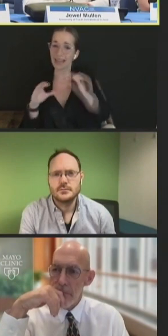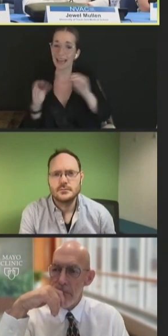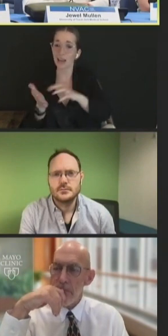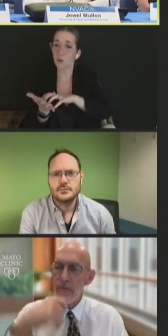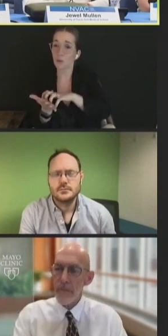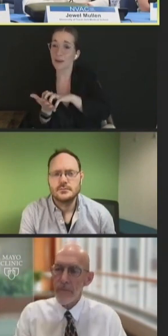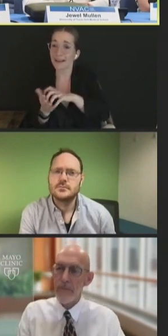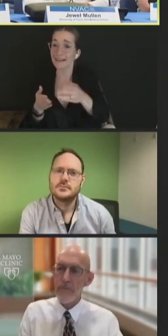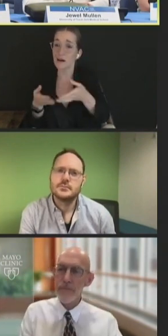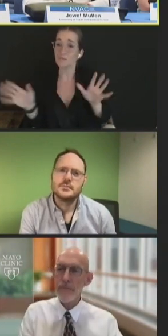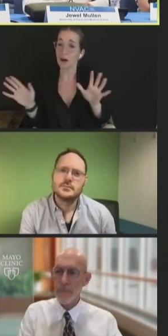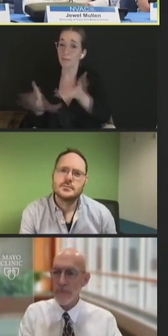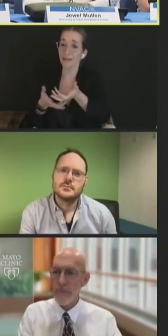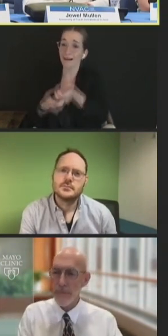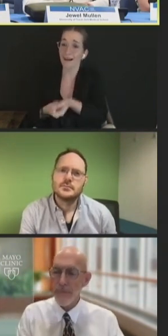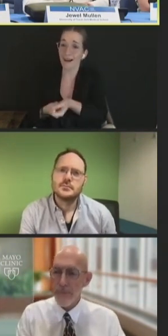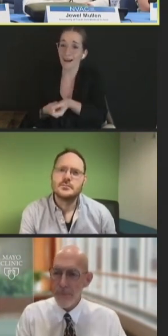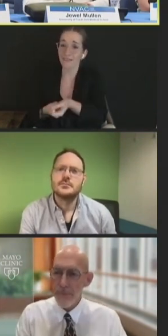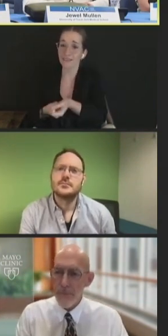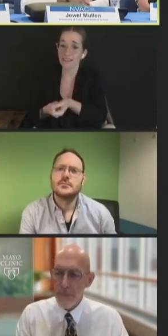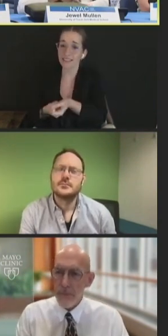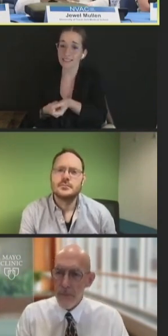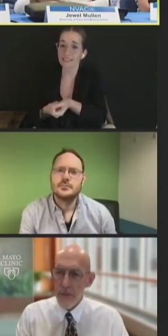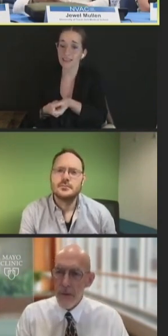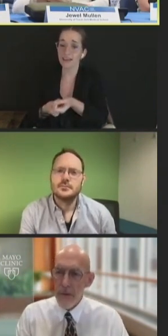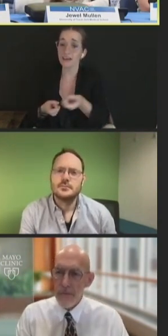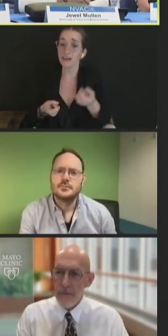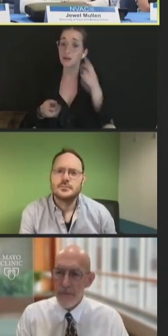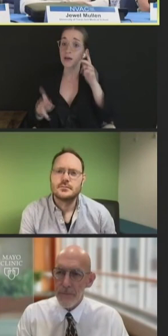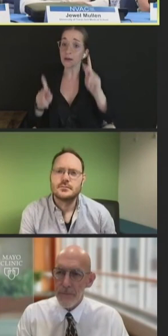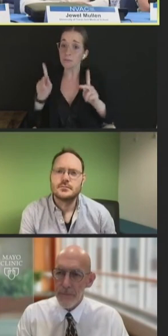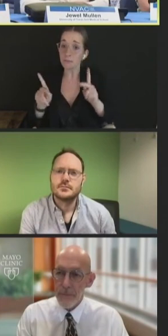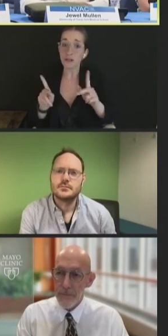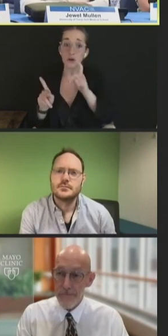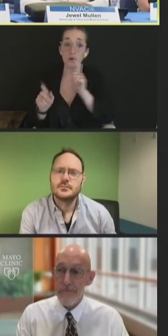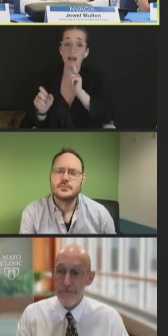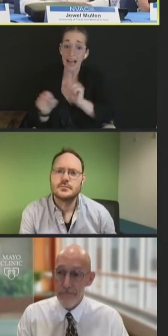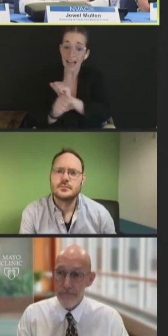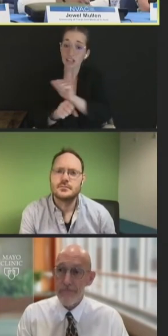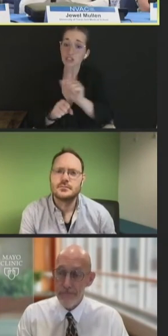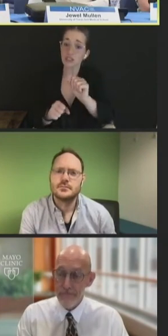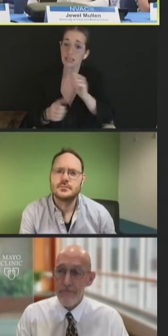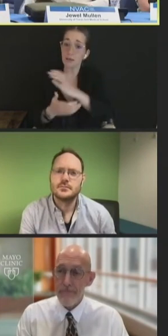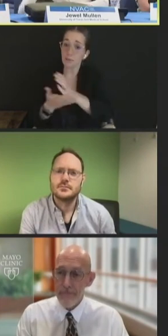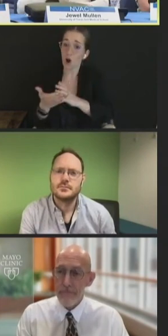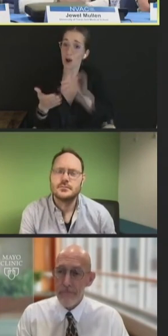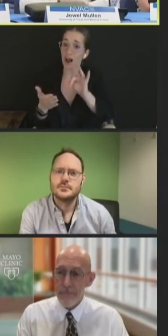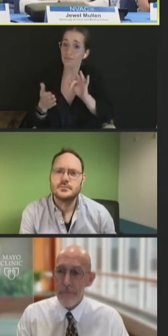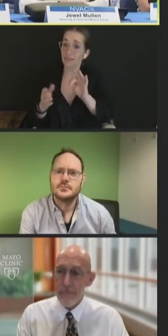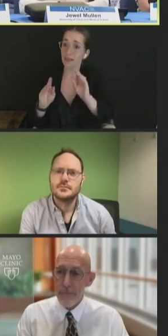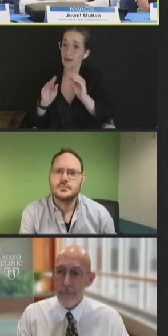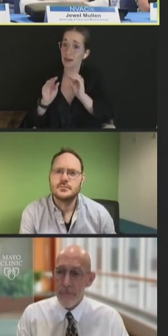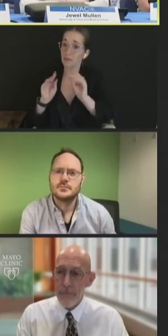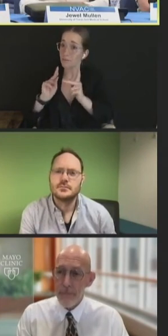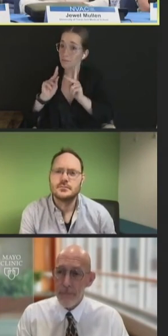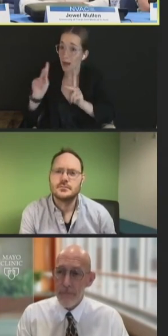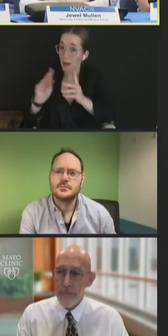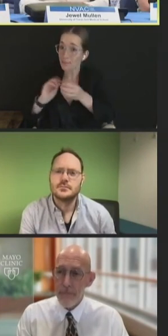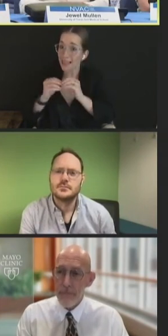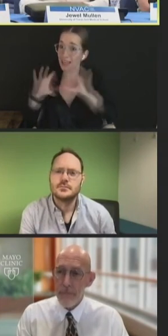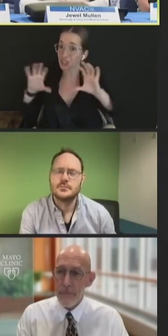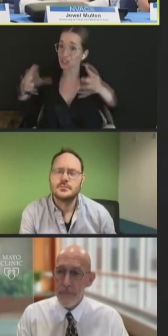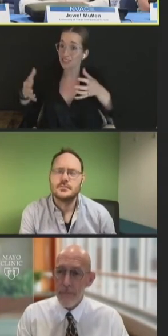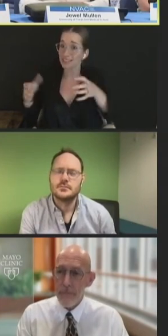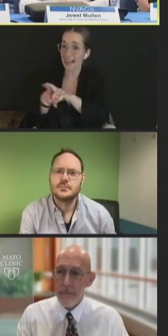people, but populations, but clinicians who are parts of the people and populations as well. Because somewhere